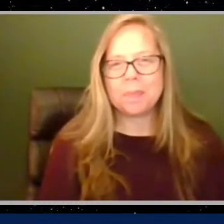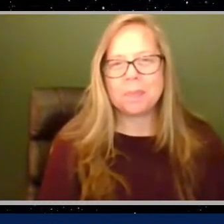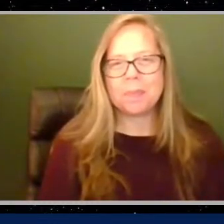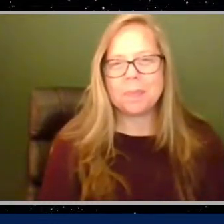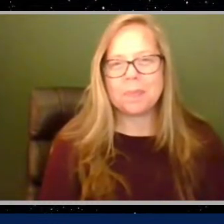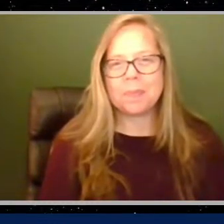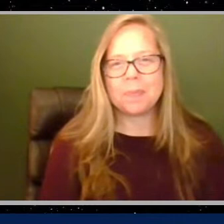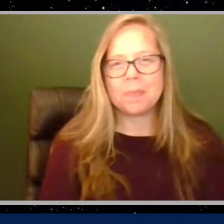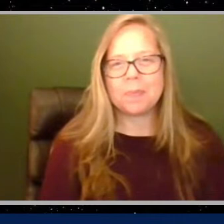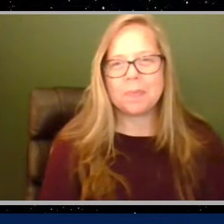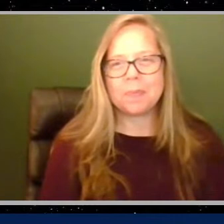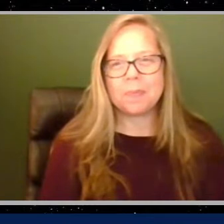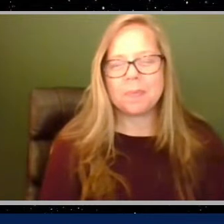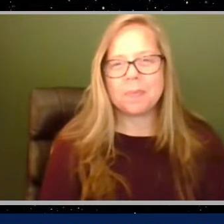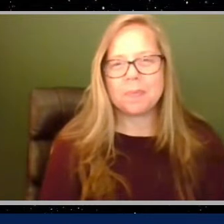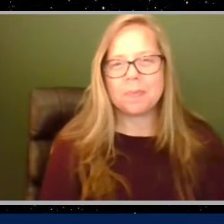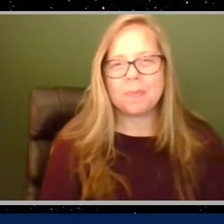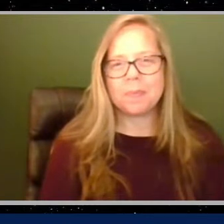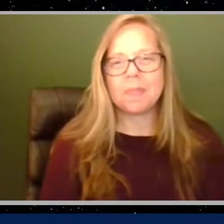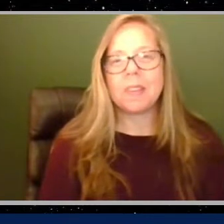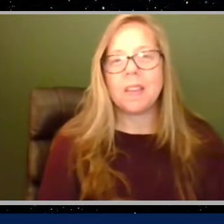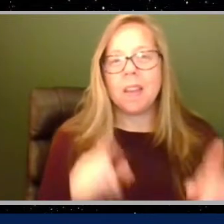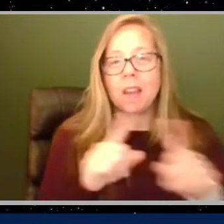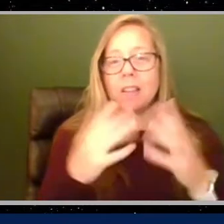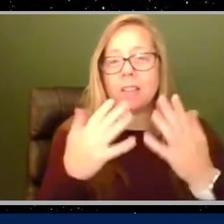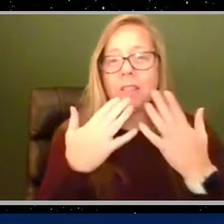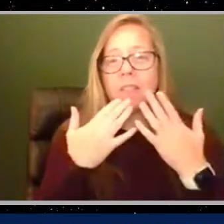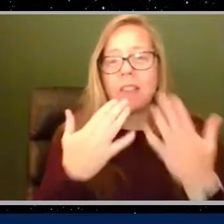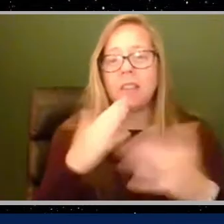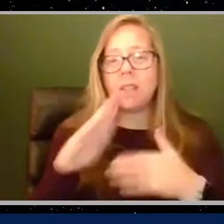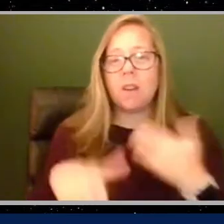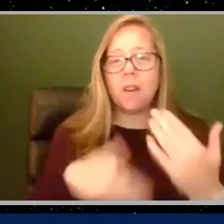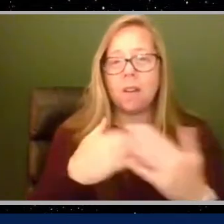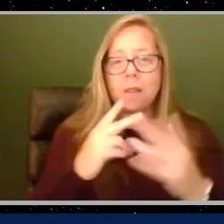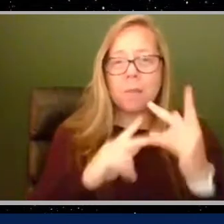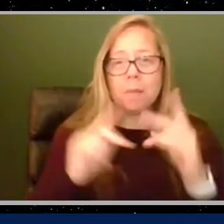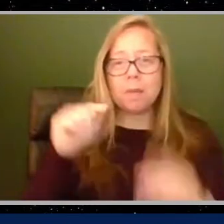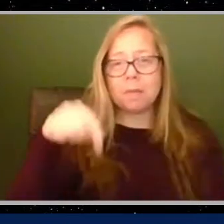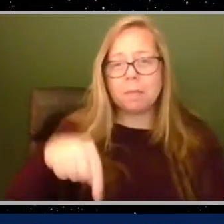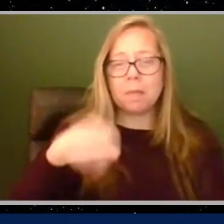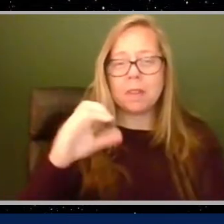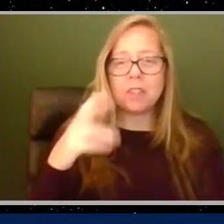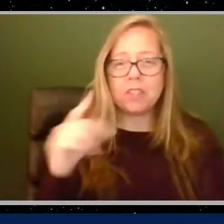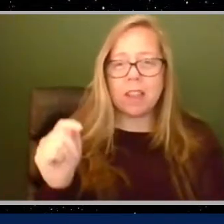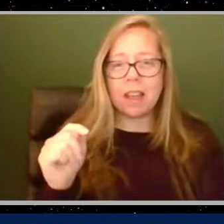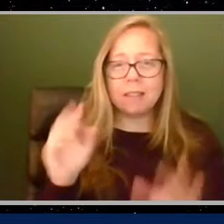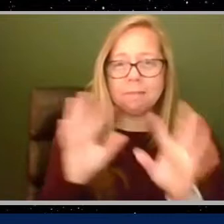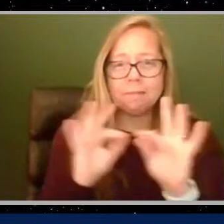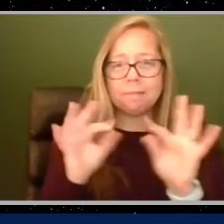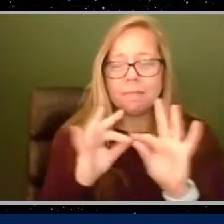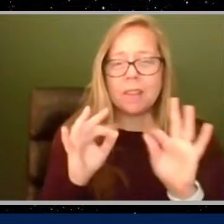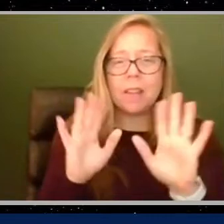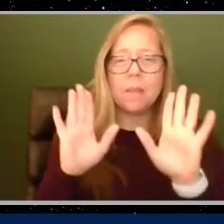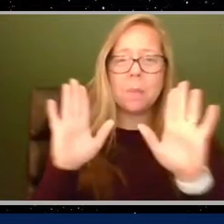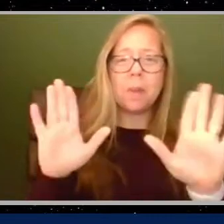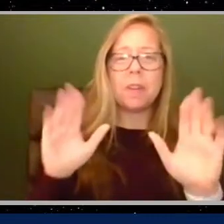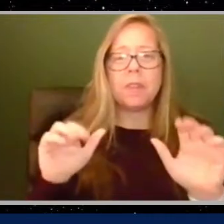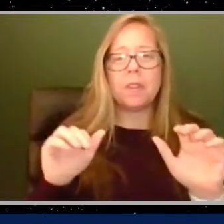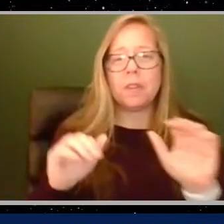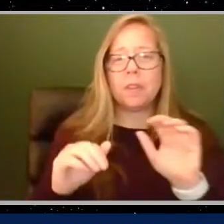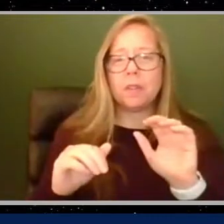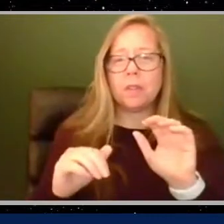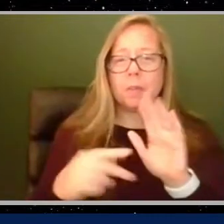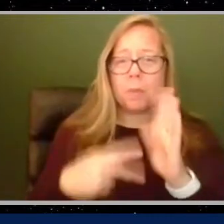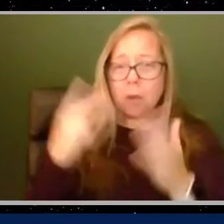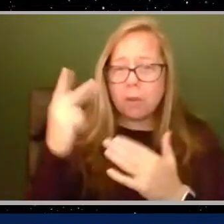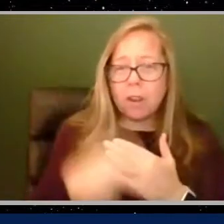Also, I want to give a quick shout out all the people that are watching in chat. There are so many people in chat saying that this is a fantastic show. A couple of fewer viewers than